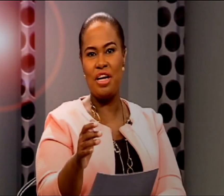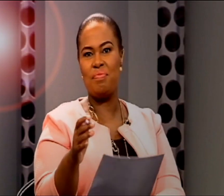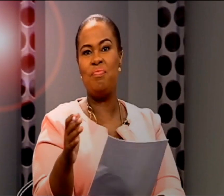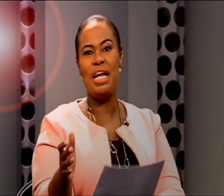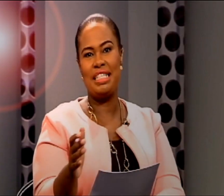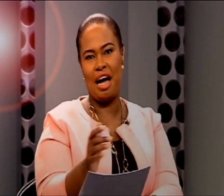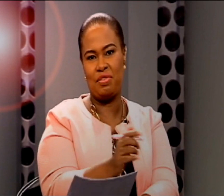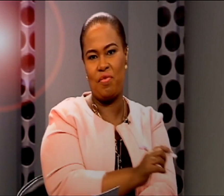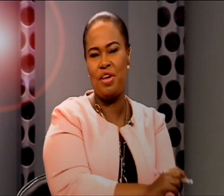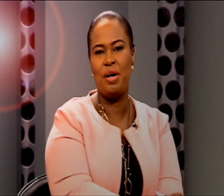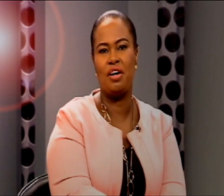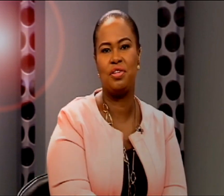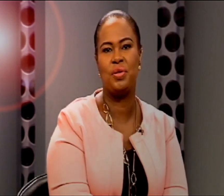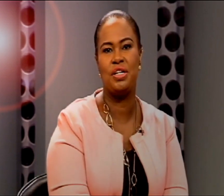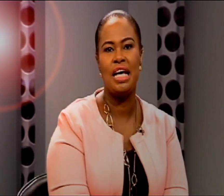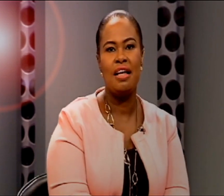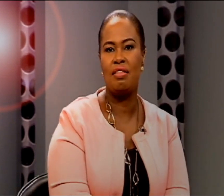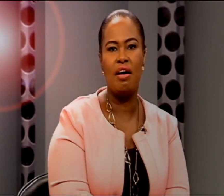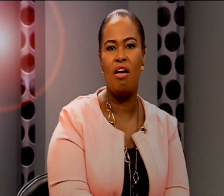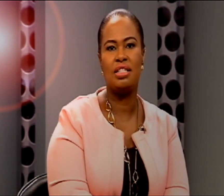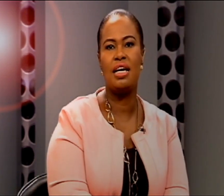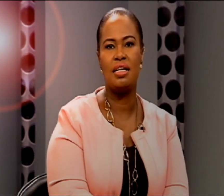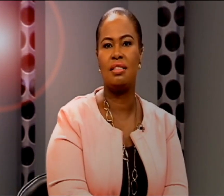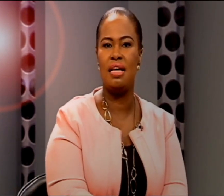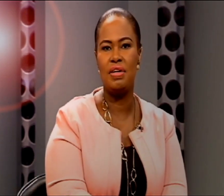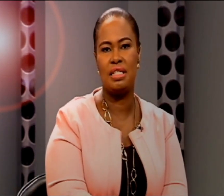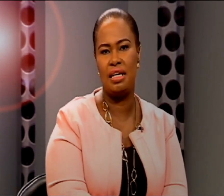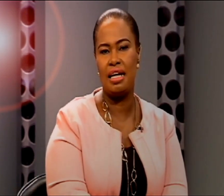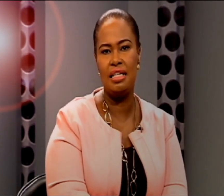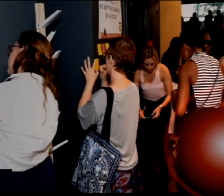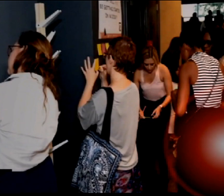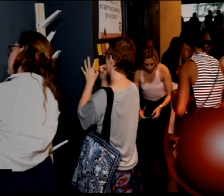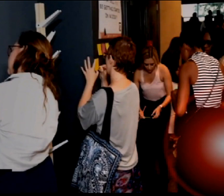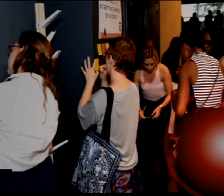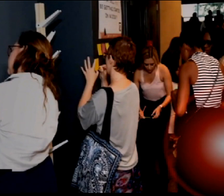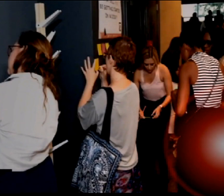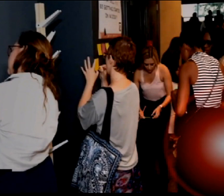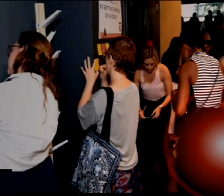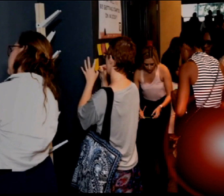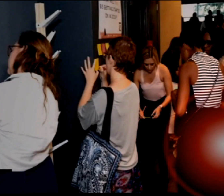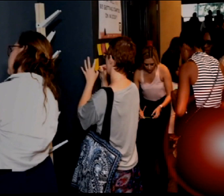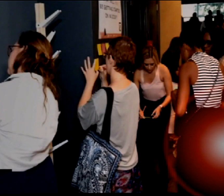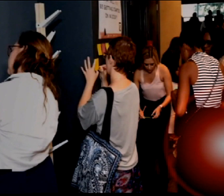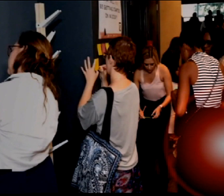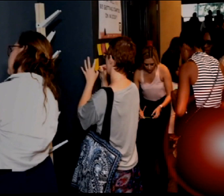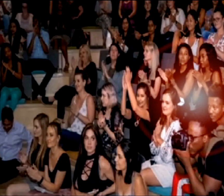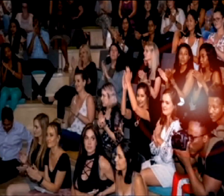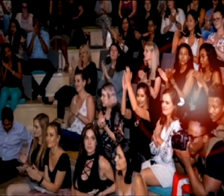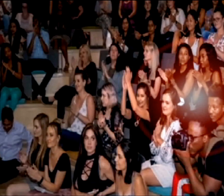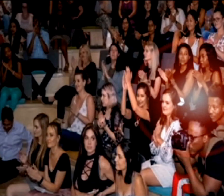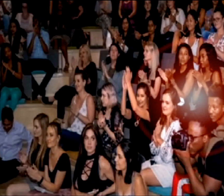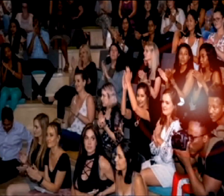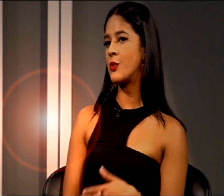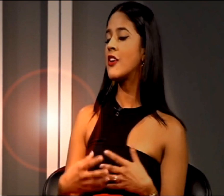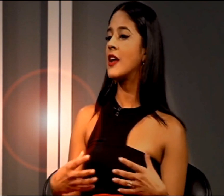We've heard it many times from female entrepreneurs that they aren't taken seriously, and Future Females is a worldwide